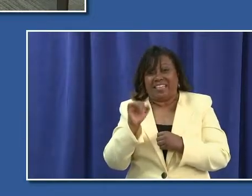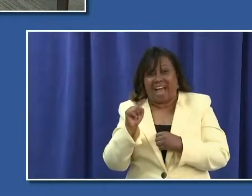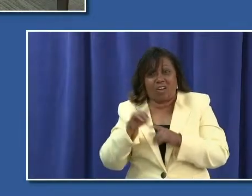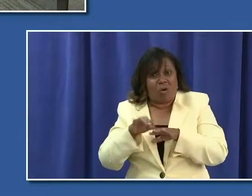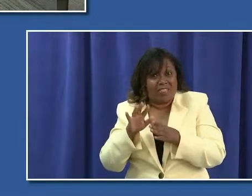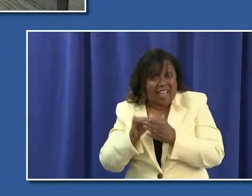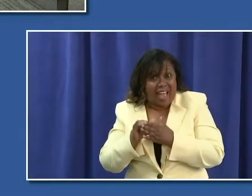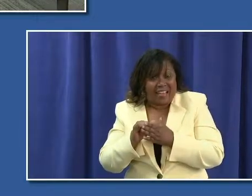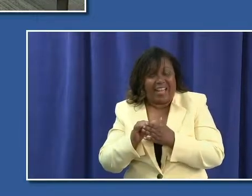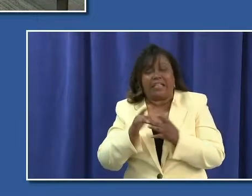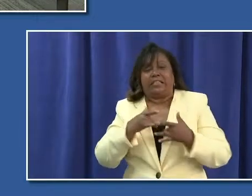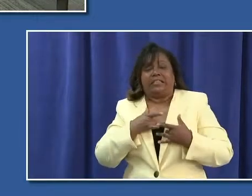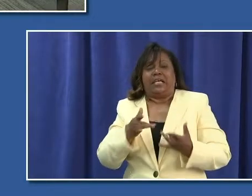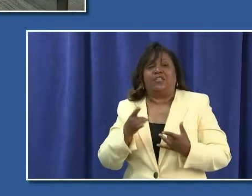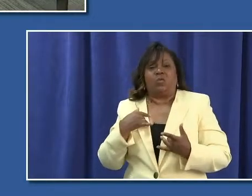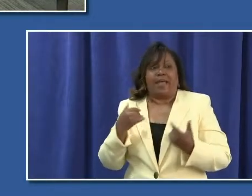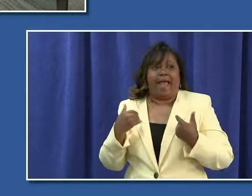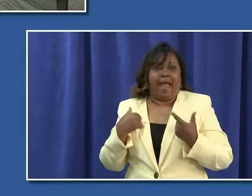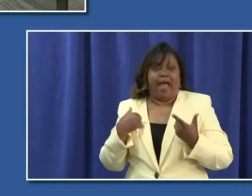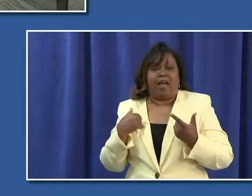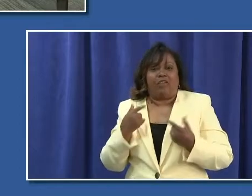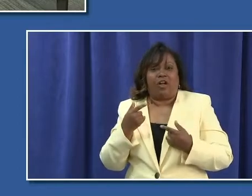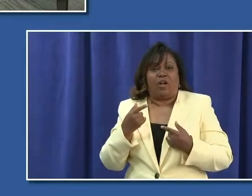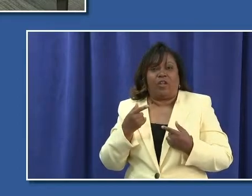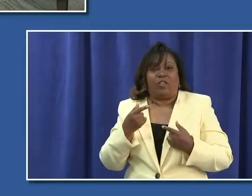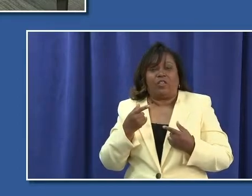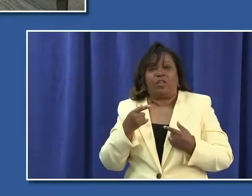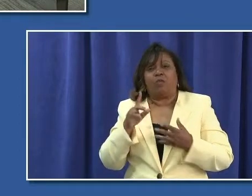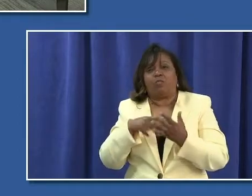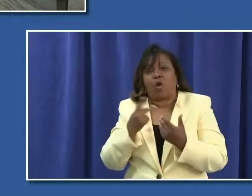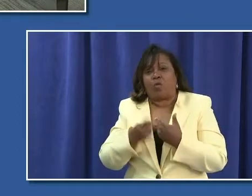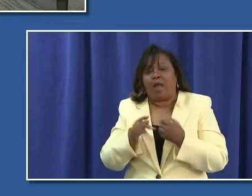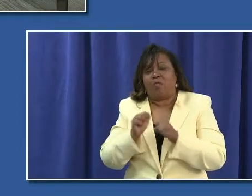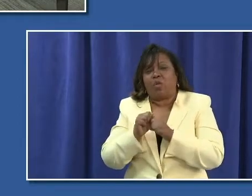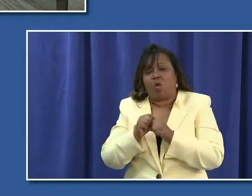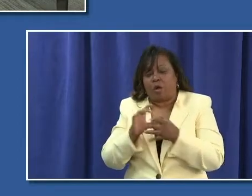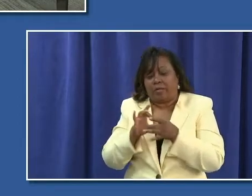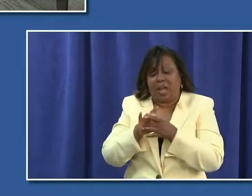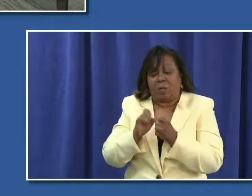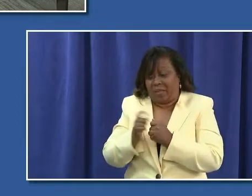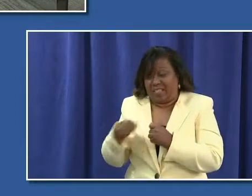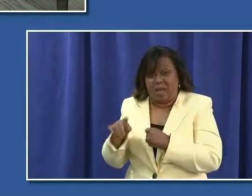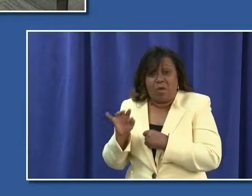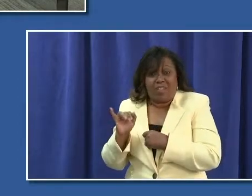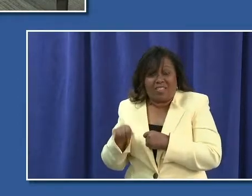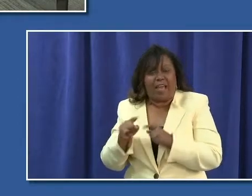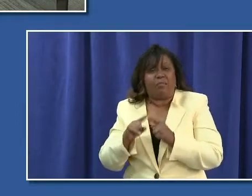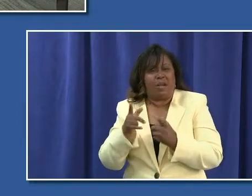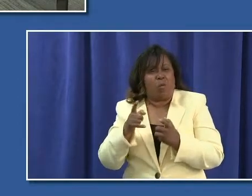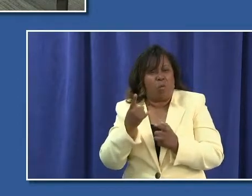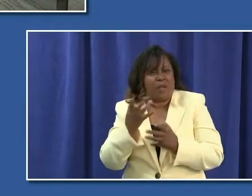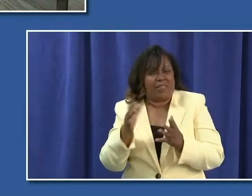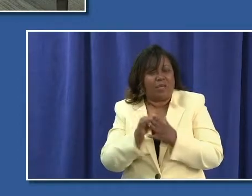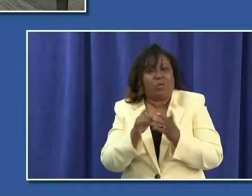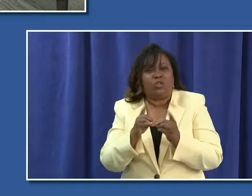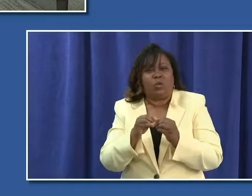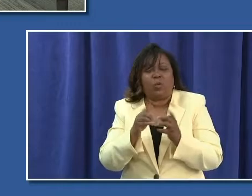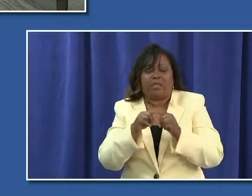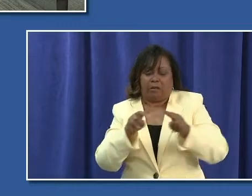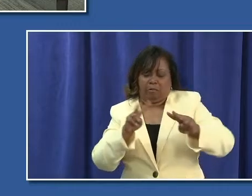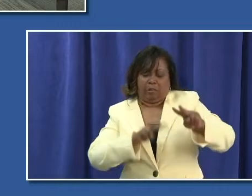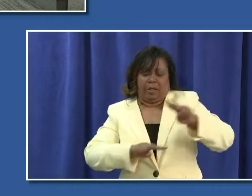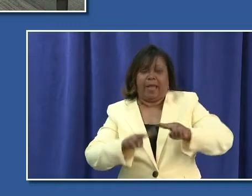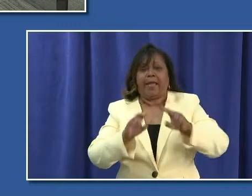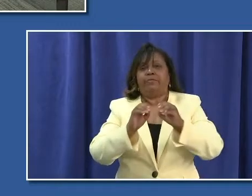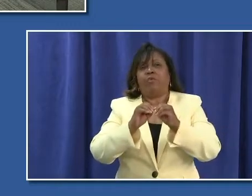that, in the sense that they have the Green Alley program where we work in conjunction with them on that. But one of the things that we do is we're taking a look